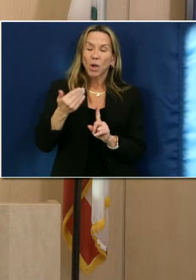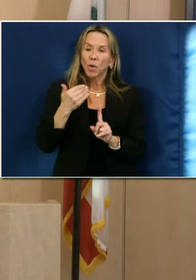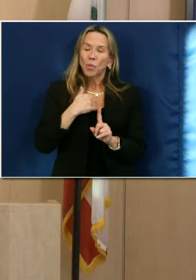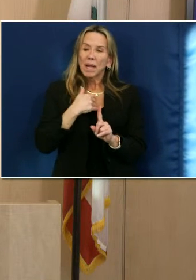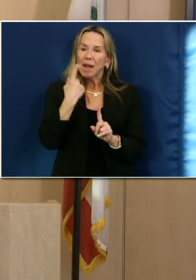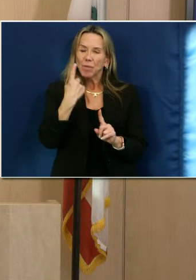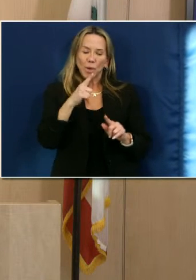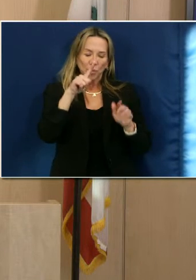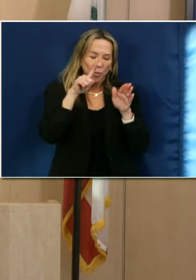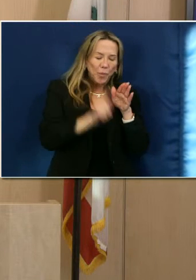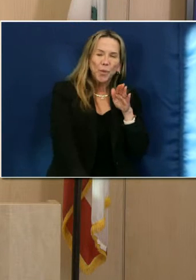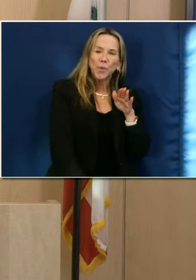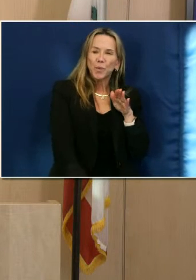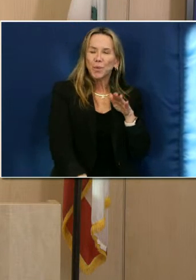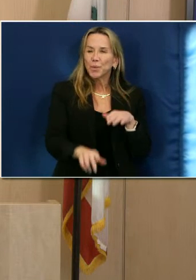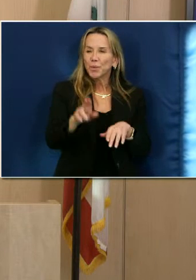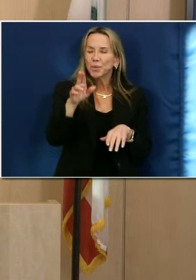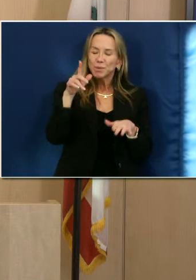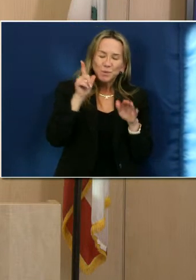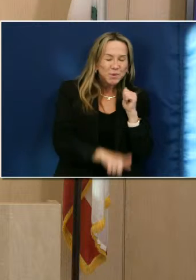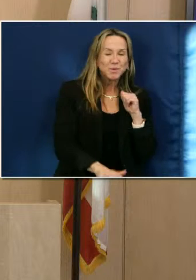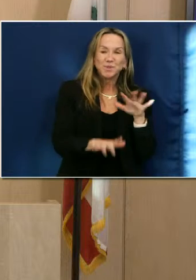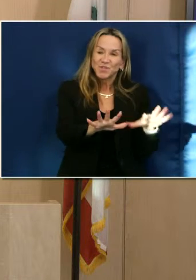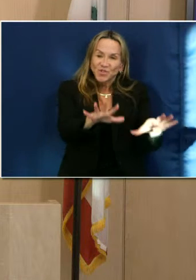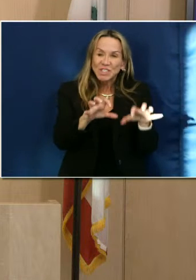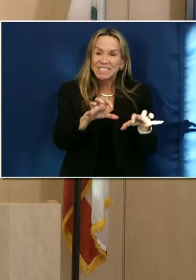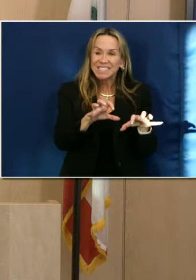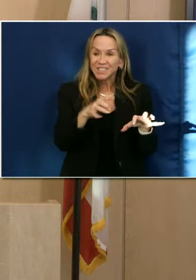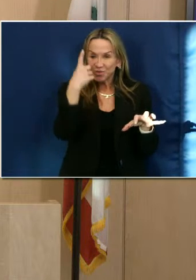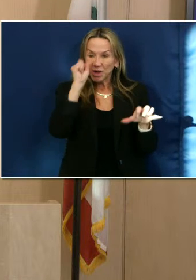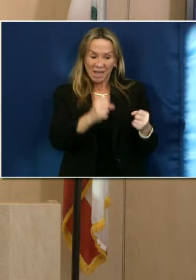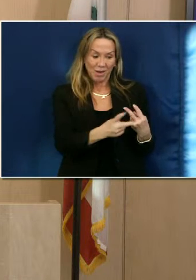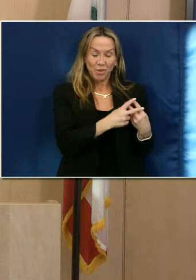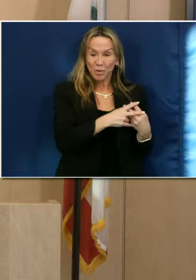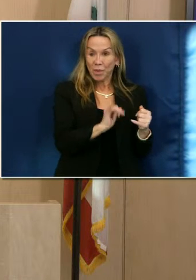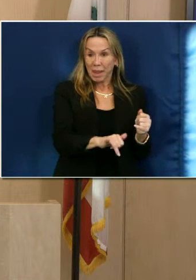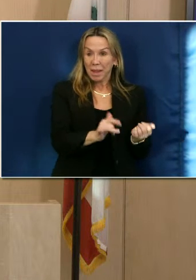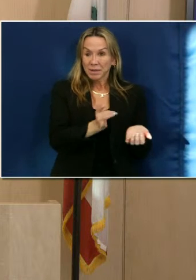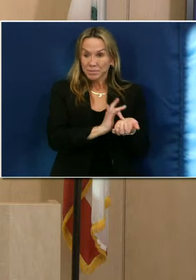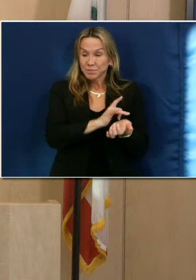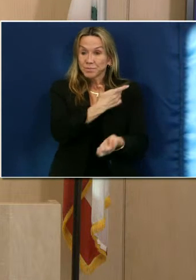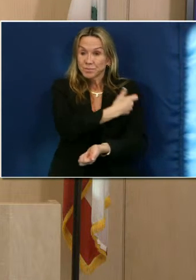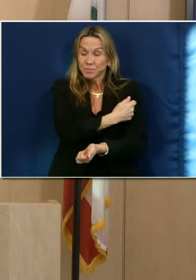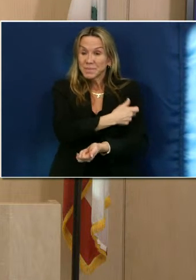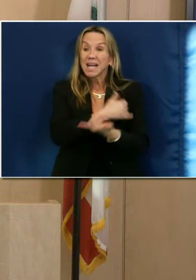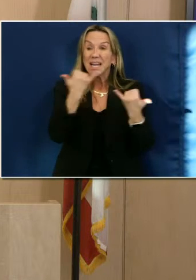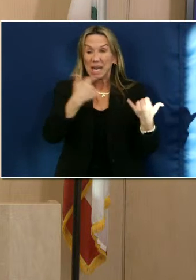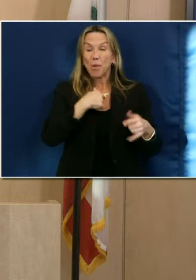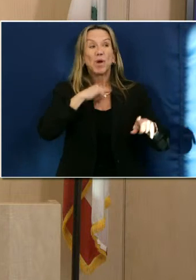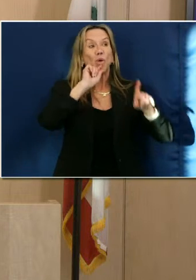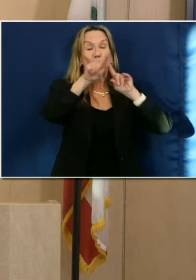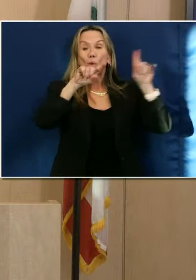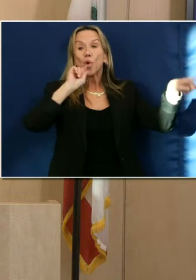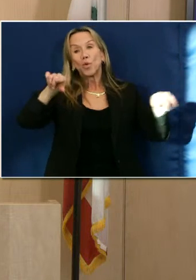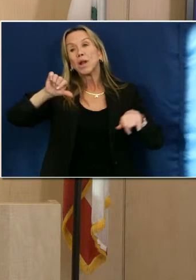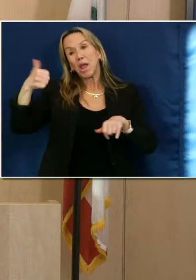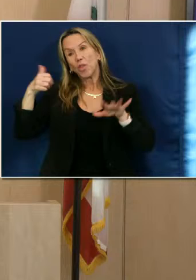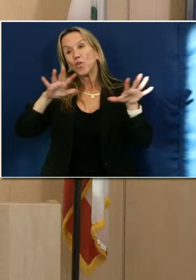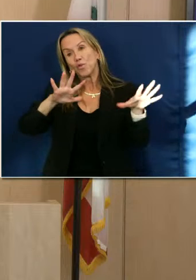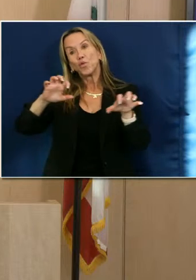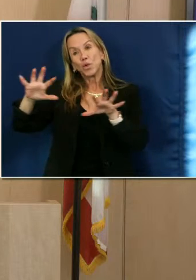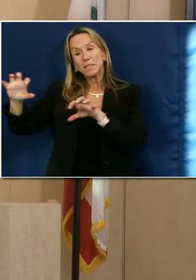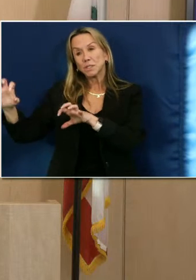ultra-low temperature freezer, and we've ordered additional others. Our partners have